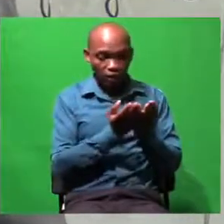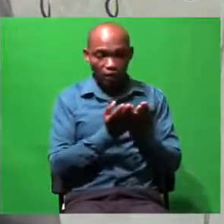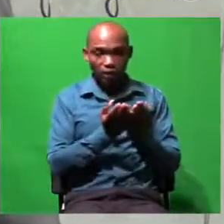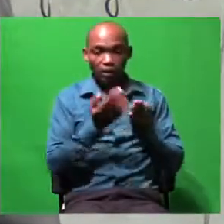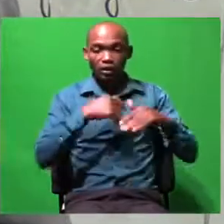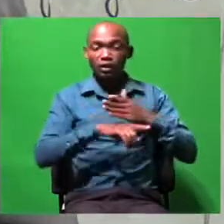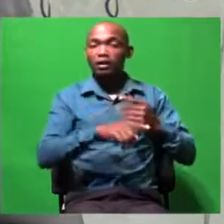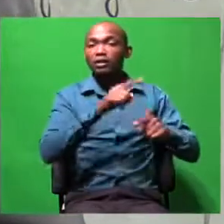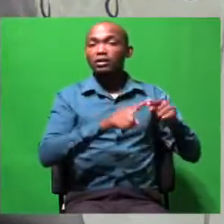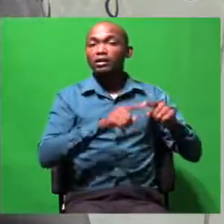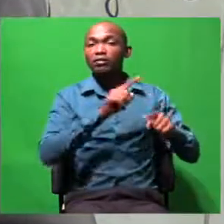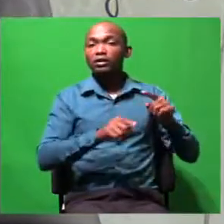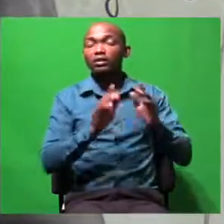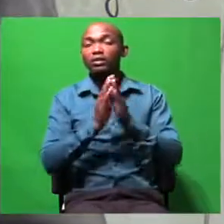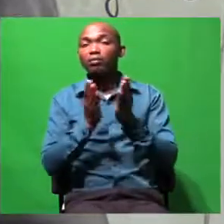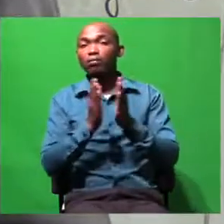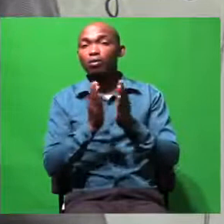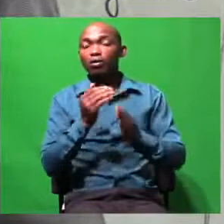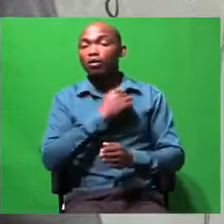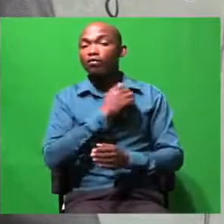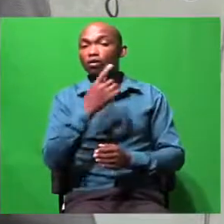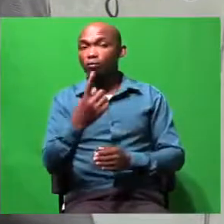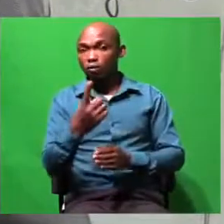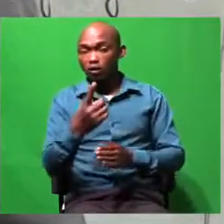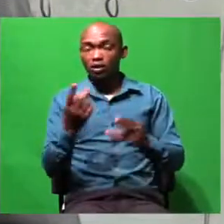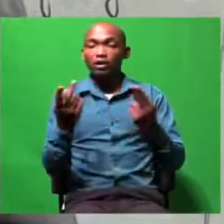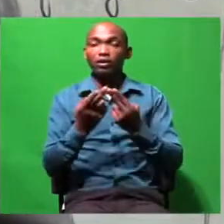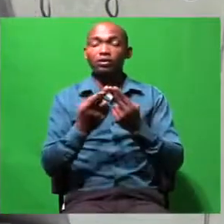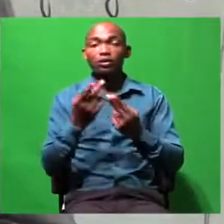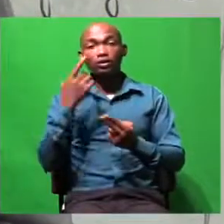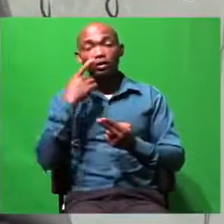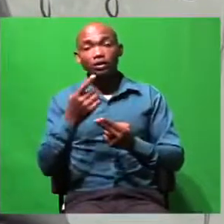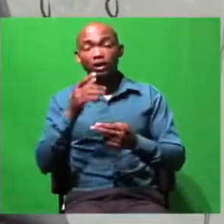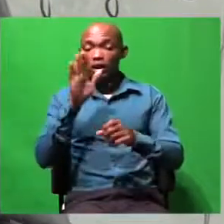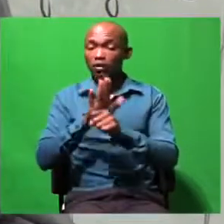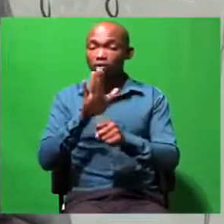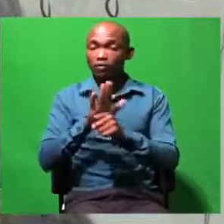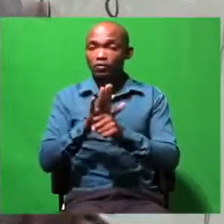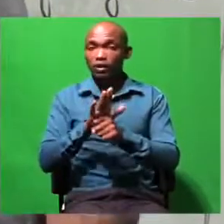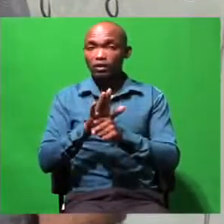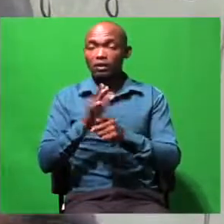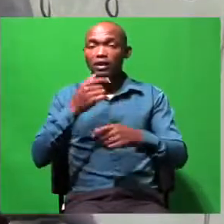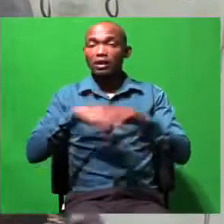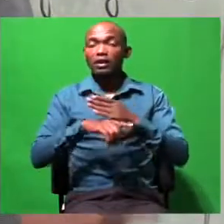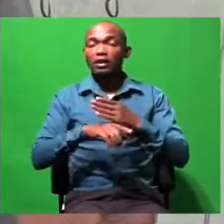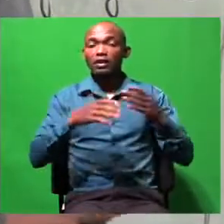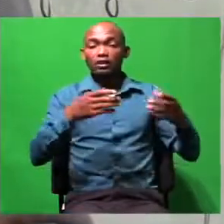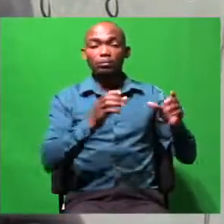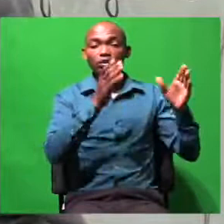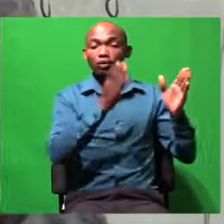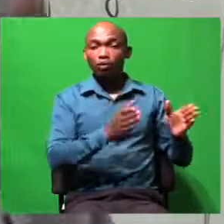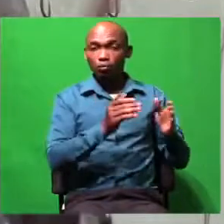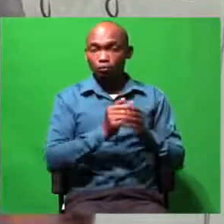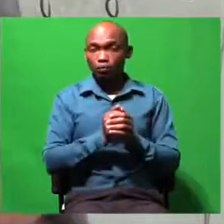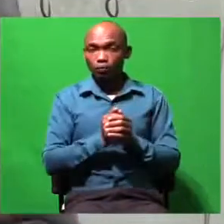go and read via the CIVICS books. In Form 1, you can see a lot of things about the special group and you can